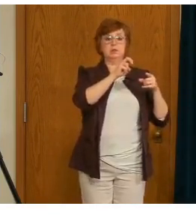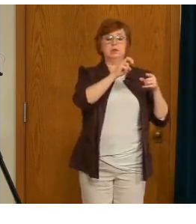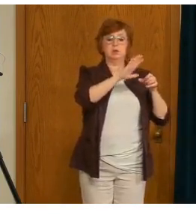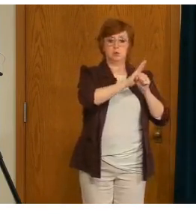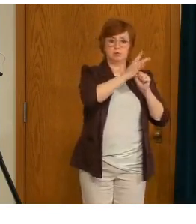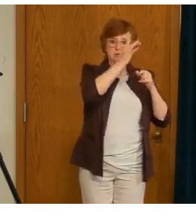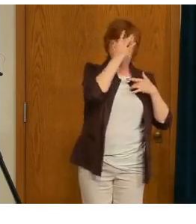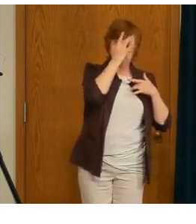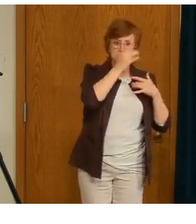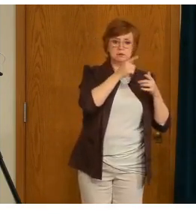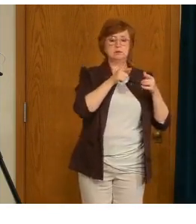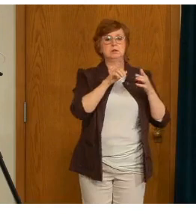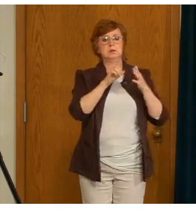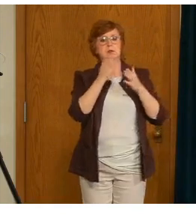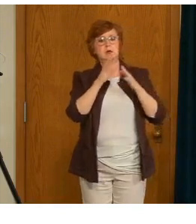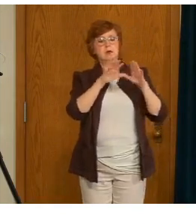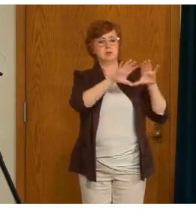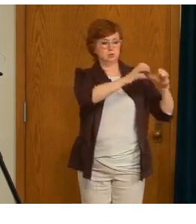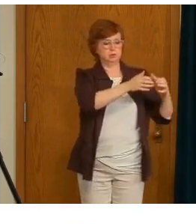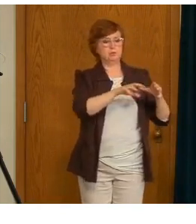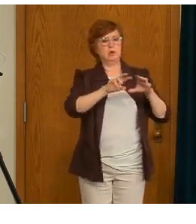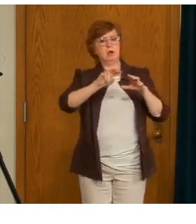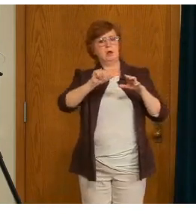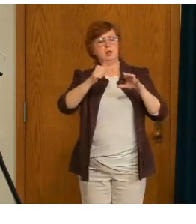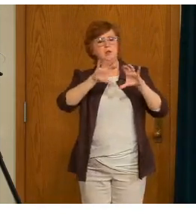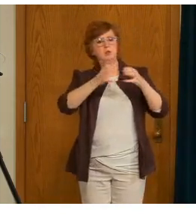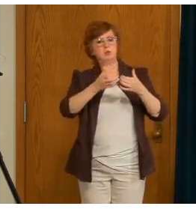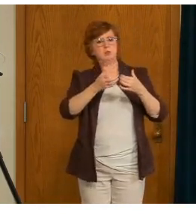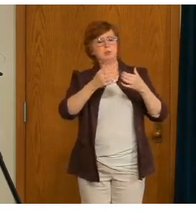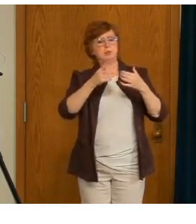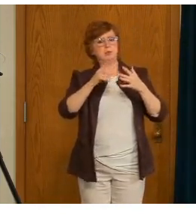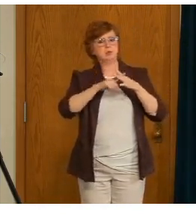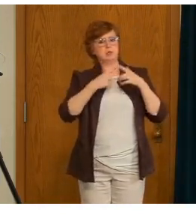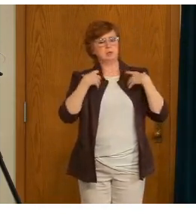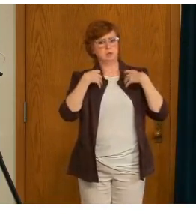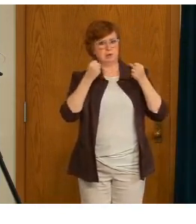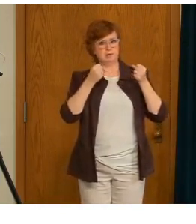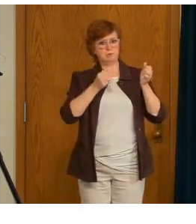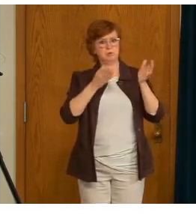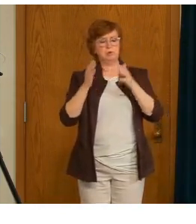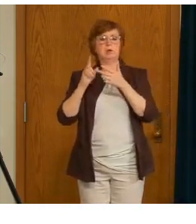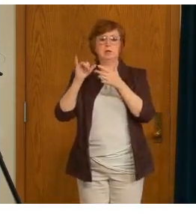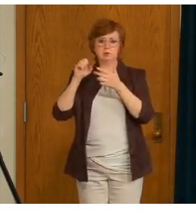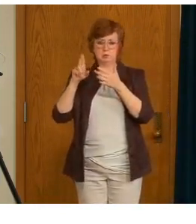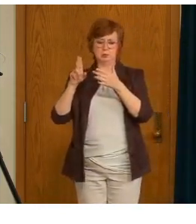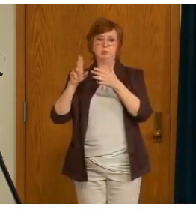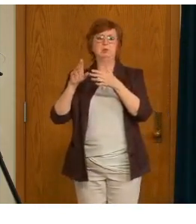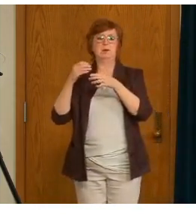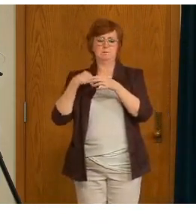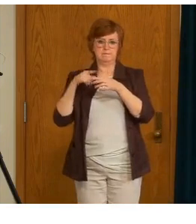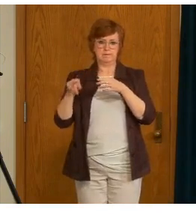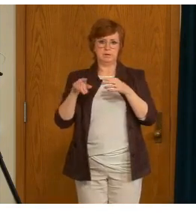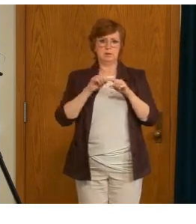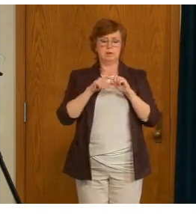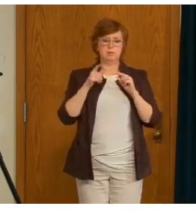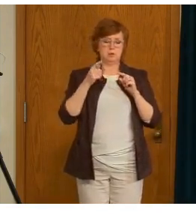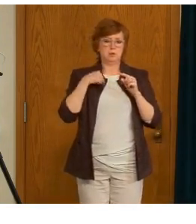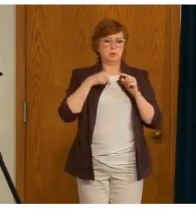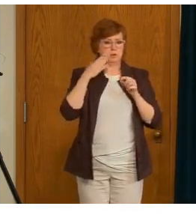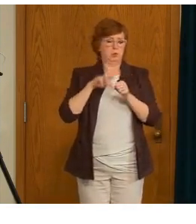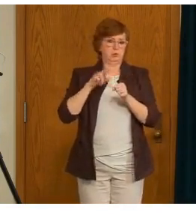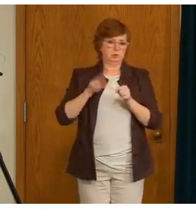Particularly in Regina, we are seeing and provincially a downward trend in the daily cases. So as you know, hospitalizations are a lagging measure of